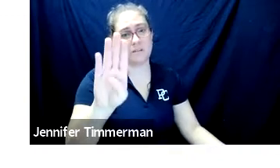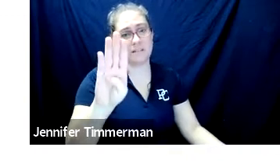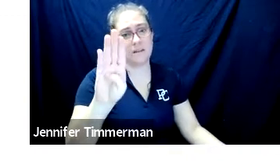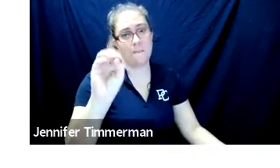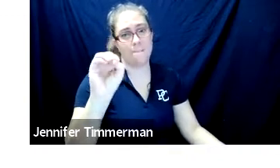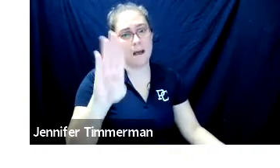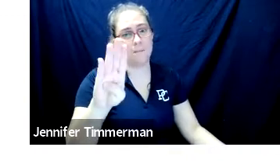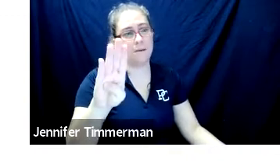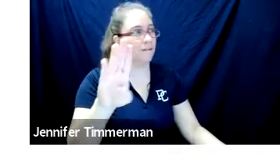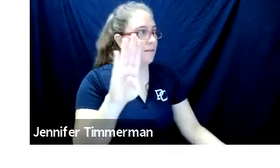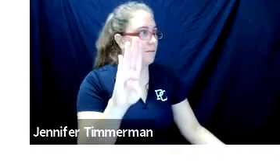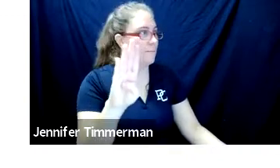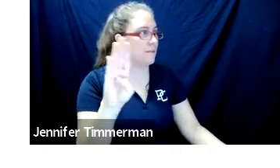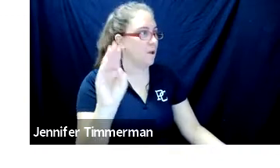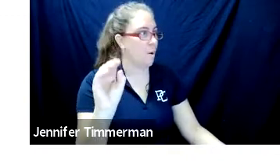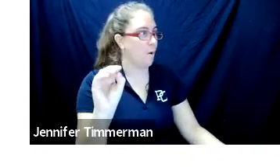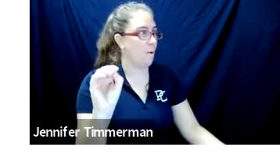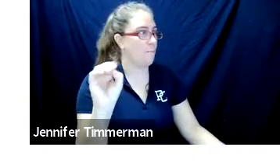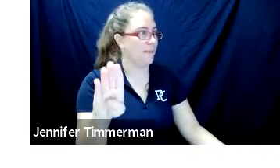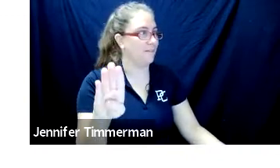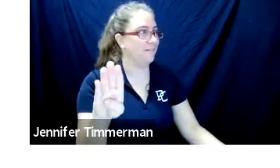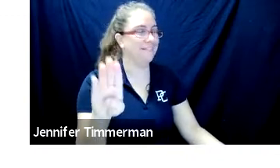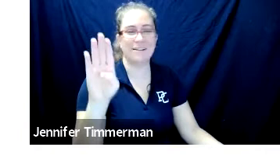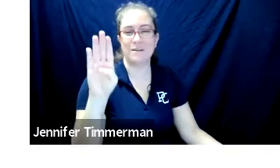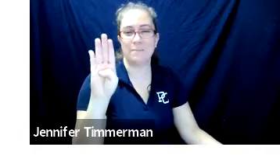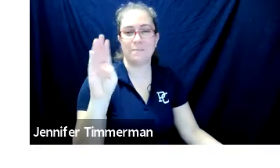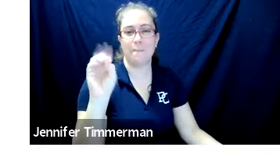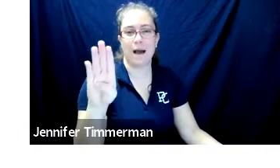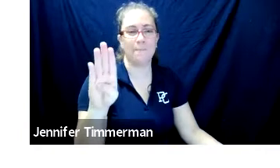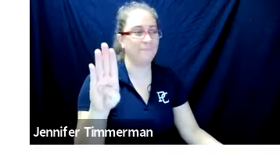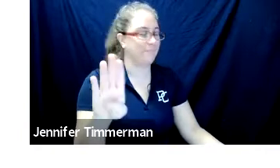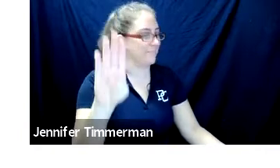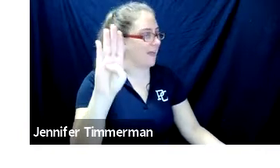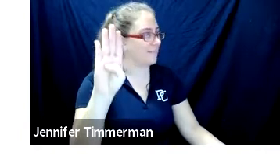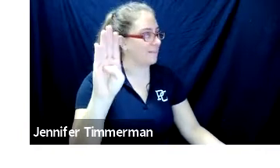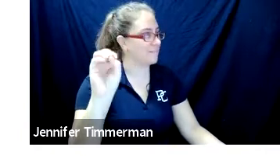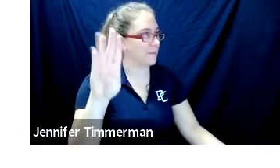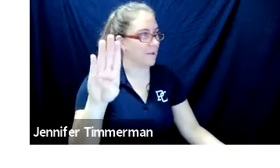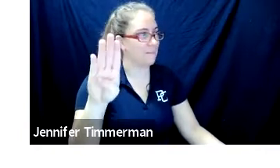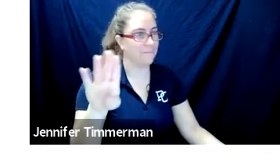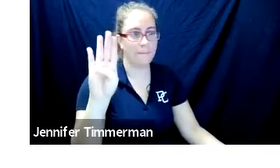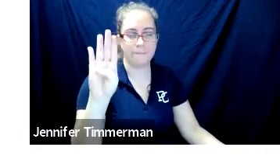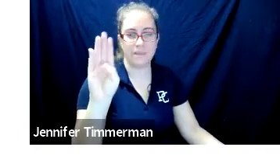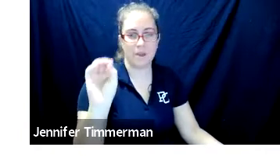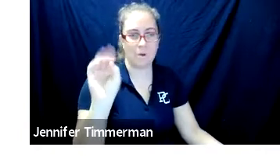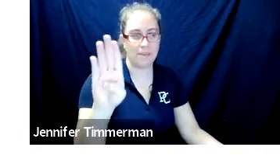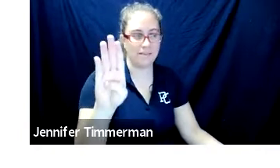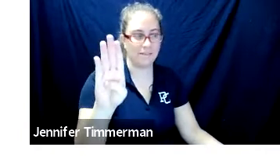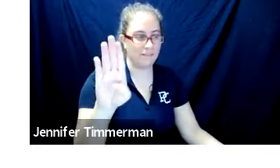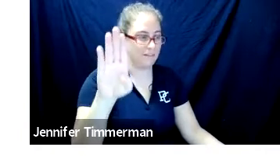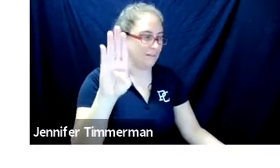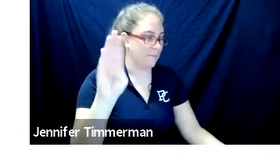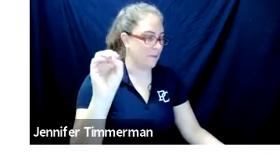super easy. Bob. B-O-B. Bob. I like spelling Bob.